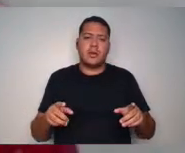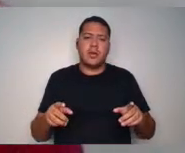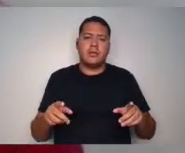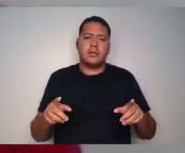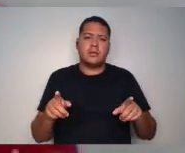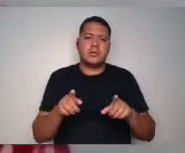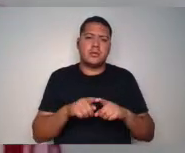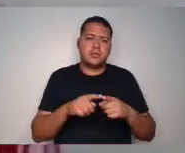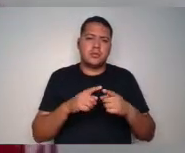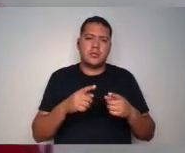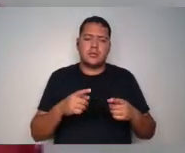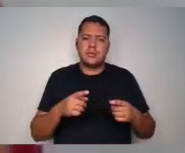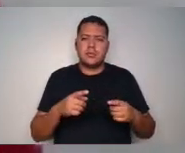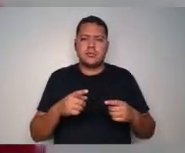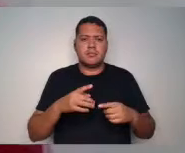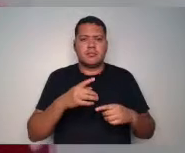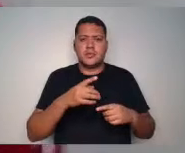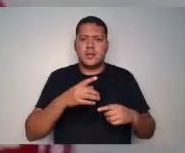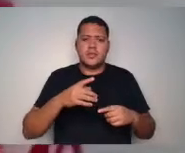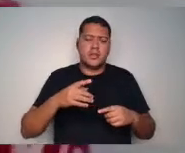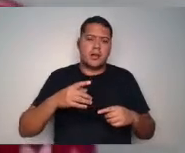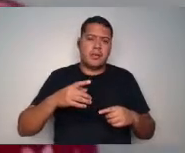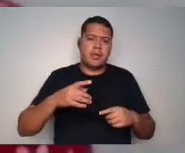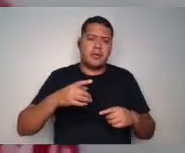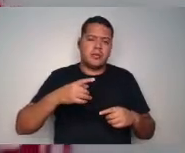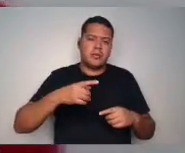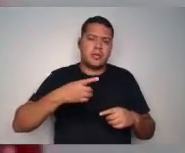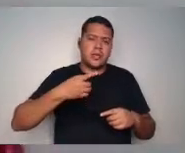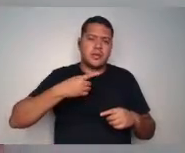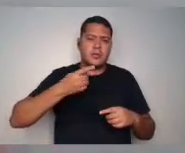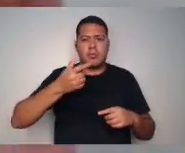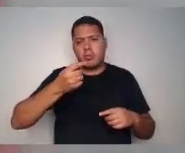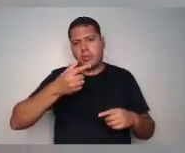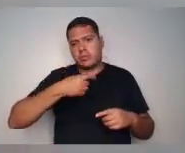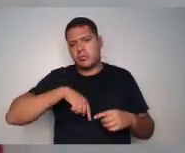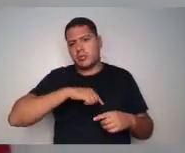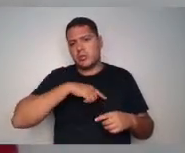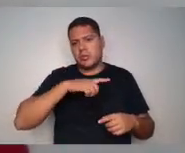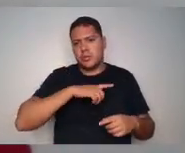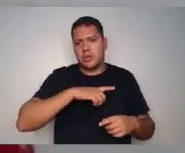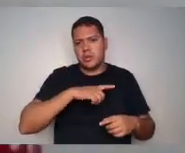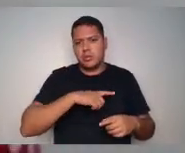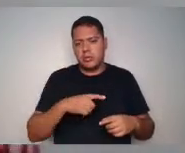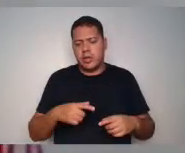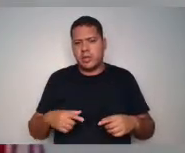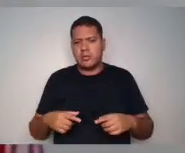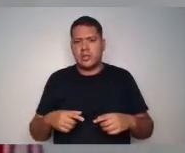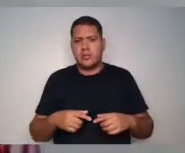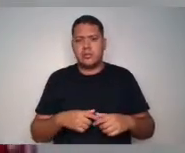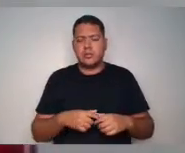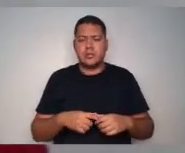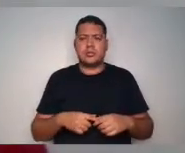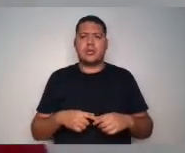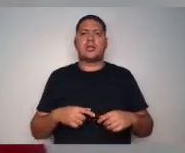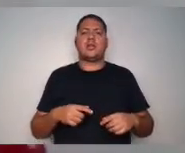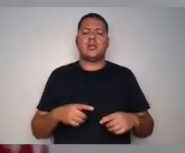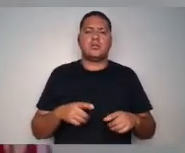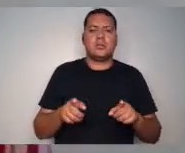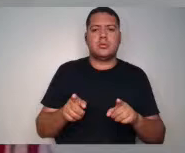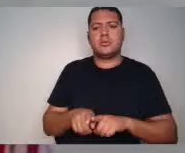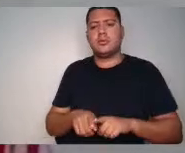our NREs, which are regulation rules, the very few ones that exist, they're